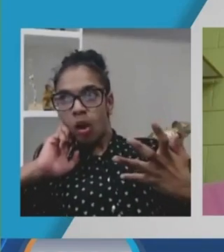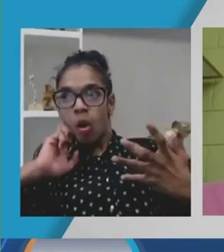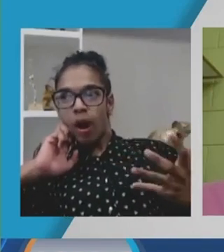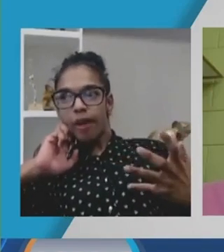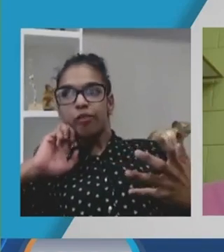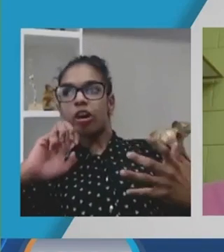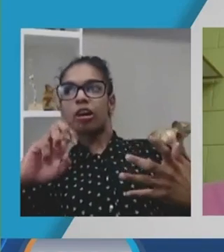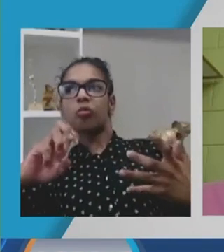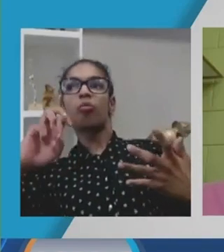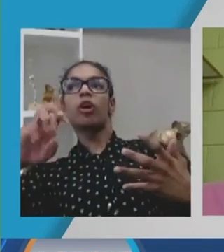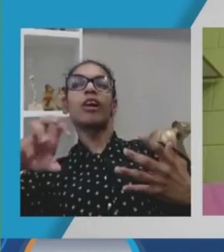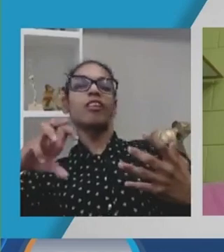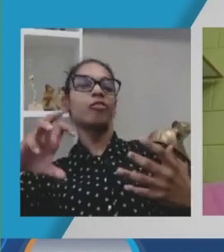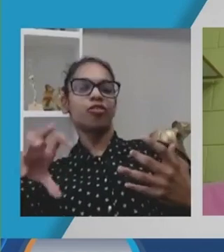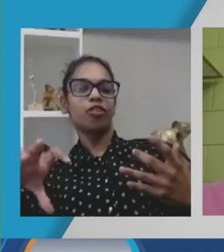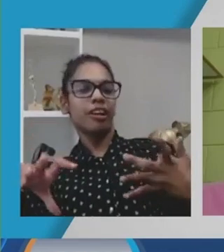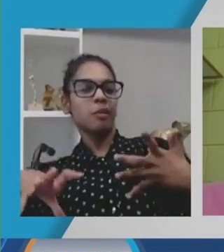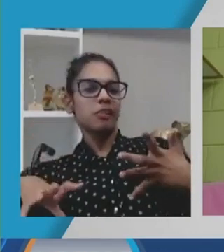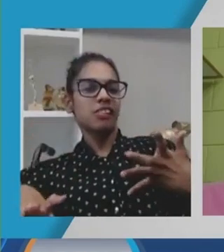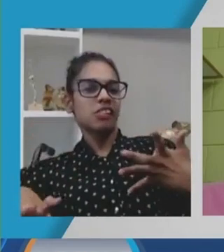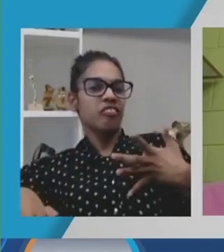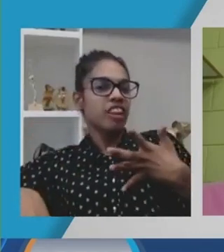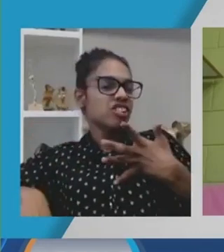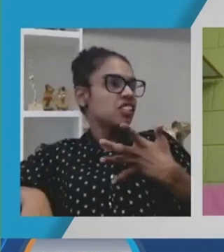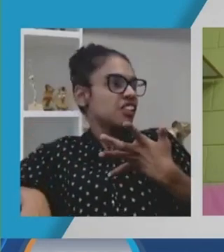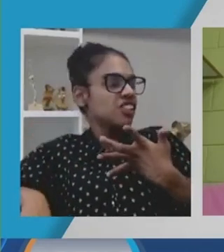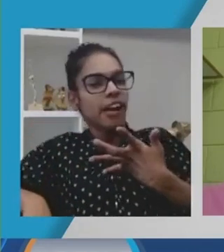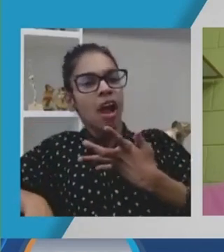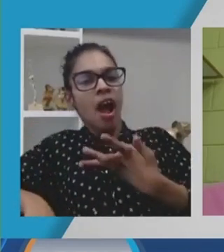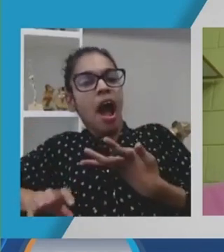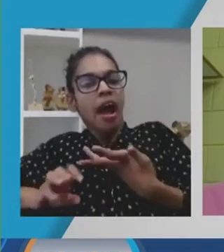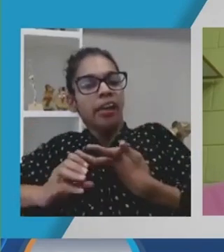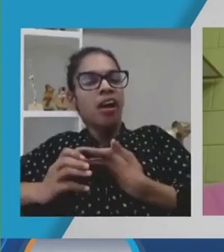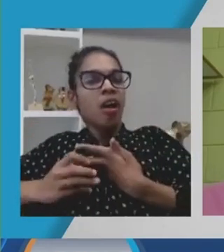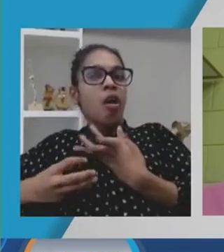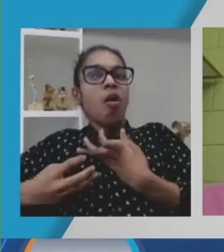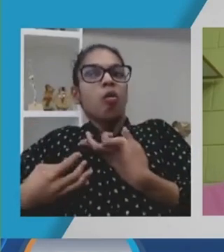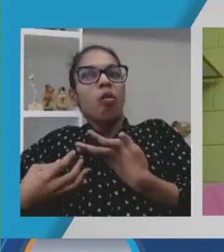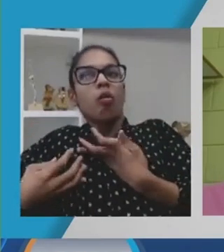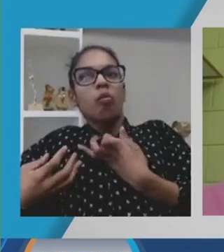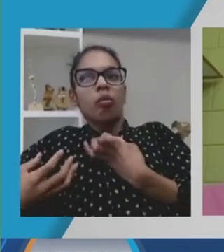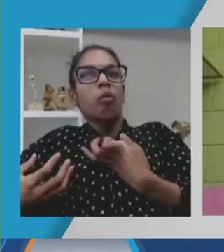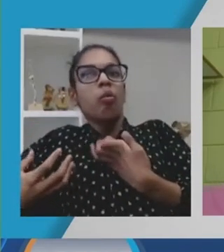why focus? What are the 3 key pieces of legislation, and